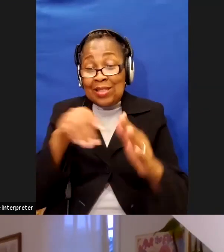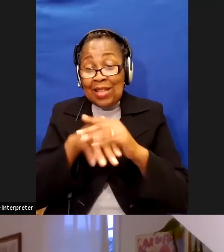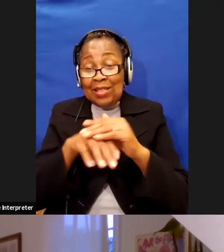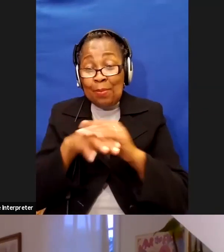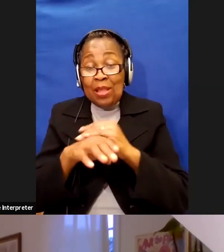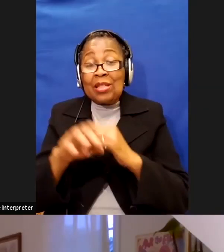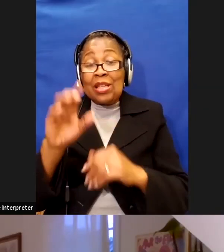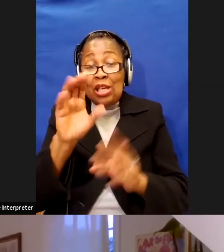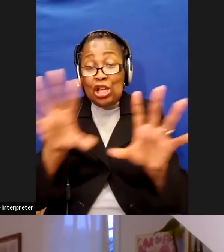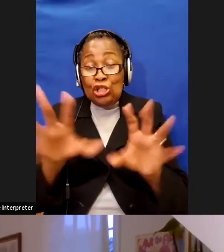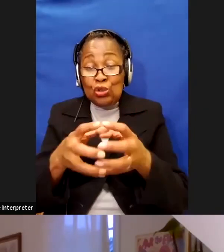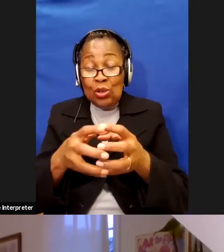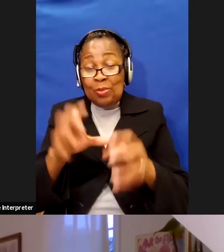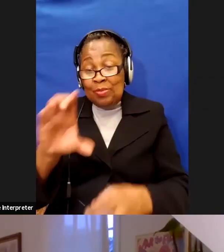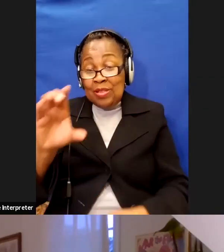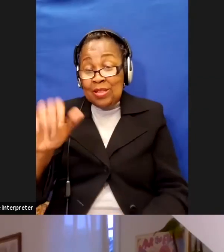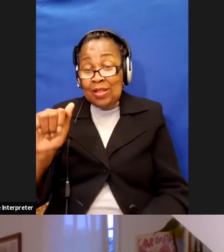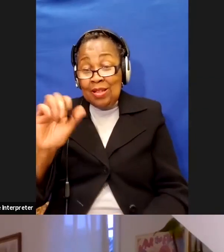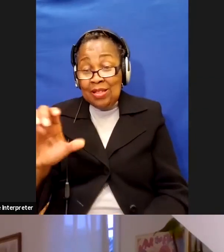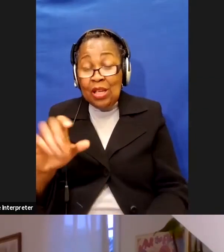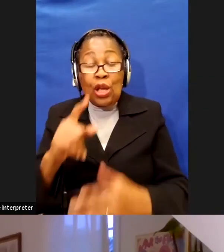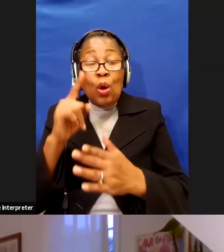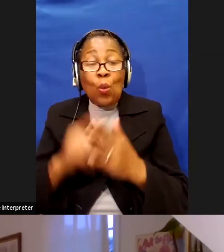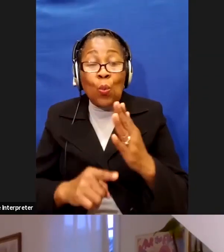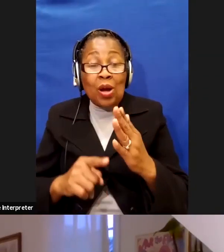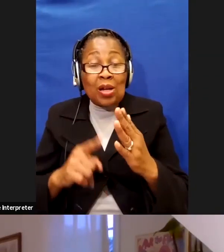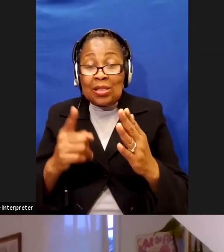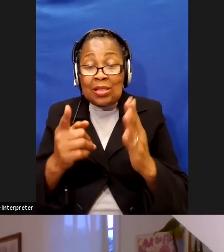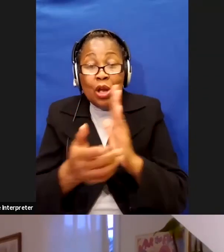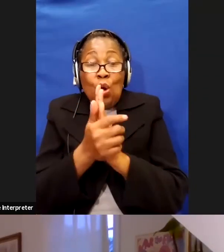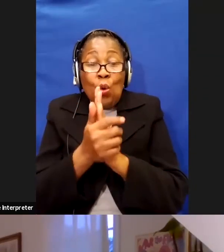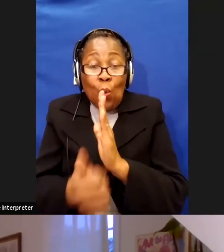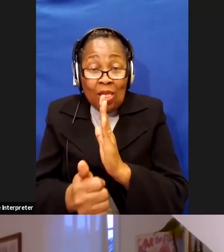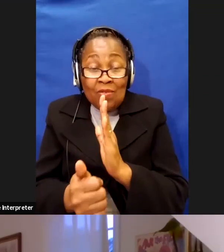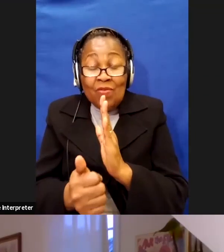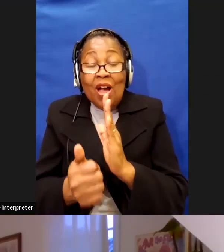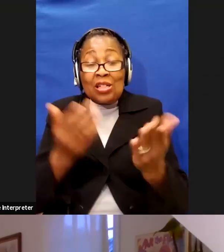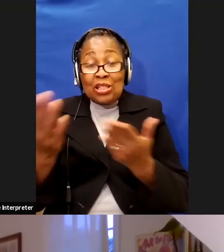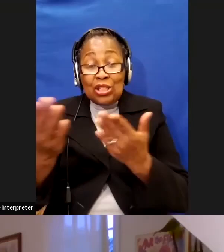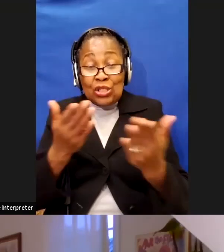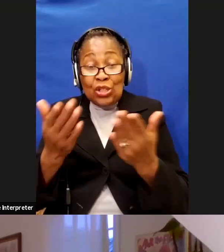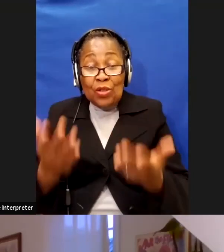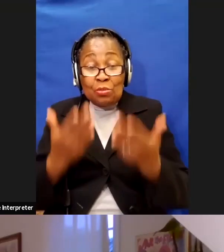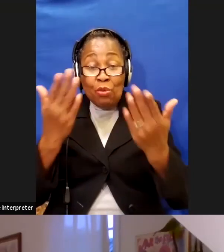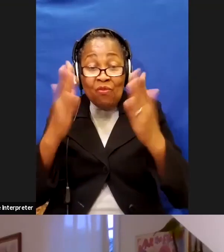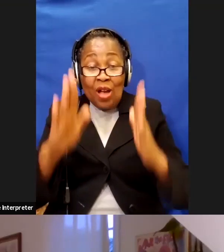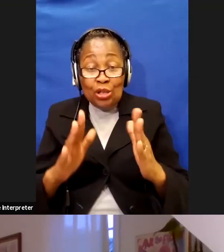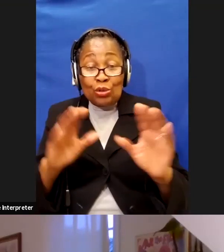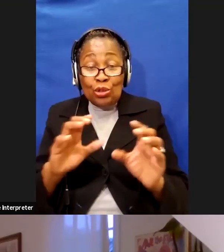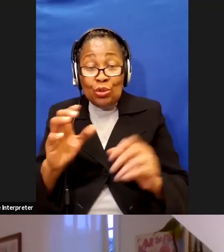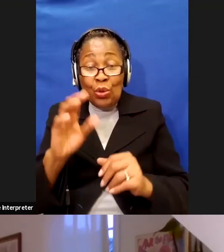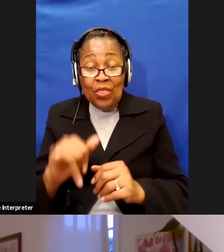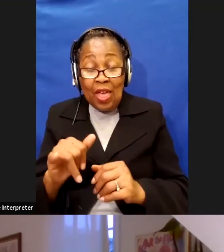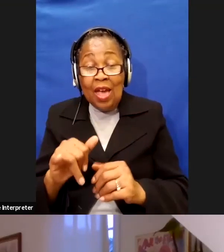do this? What equipment's required? What are qualified service providers to fulfill this? And learned